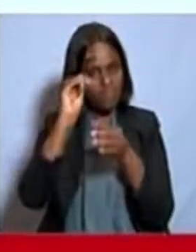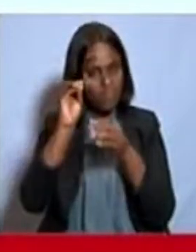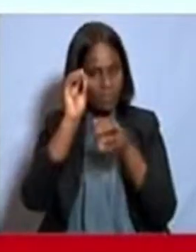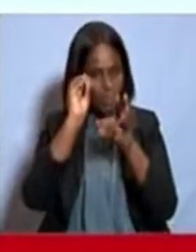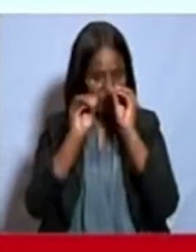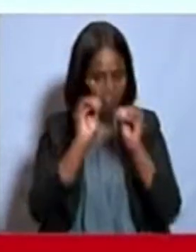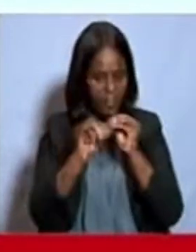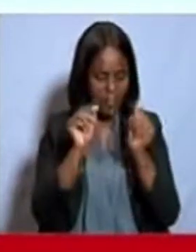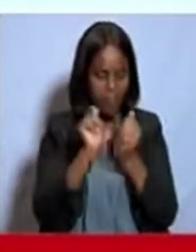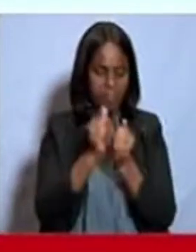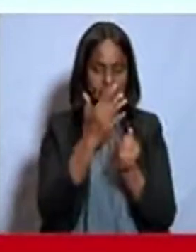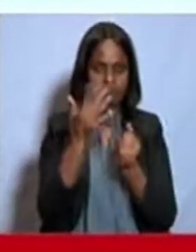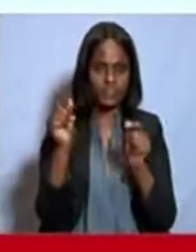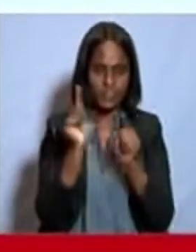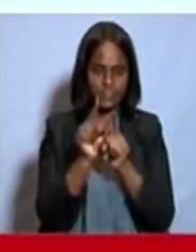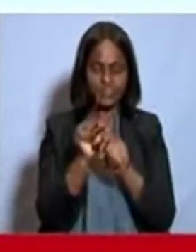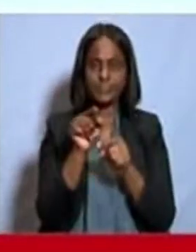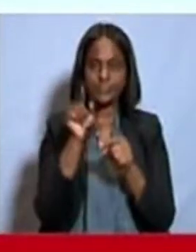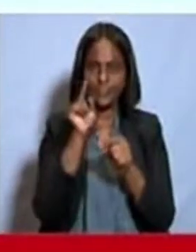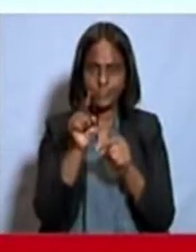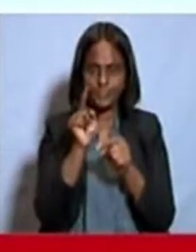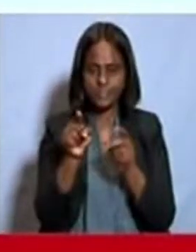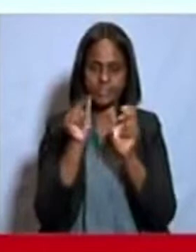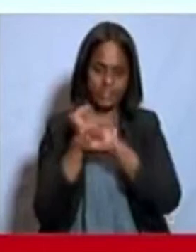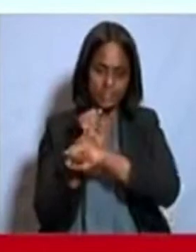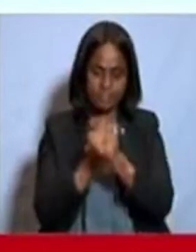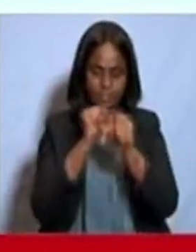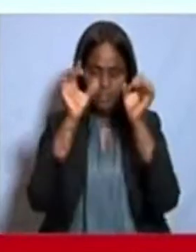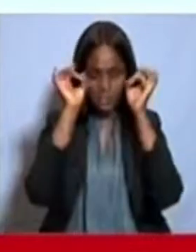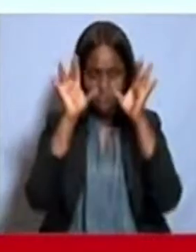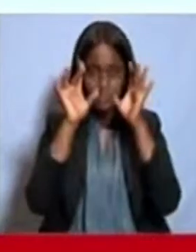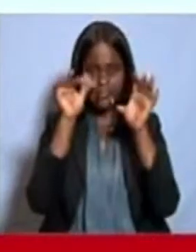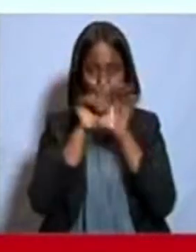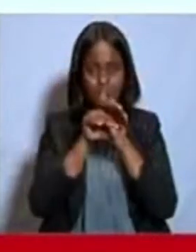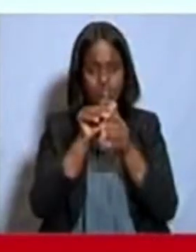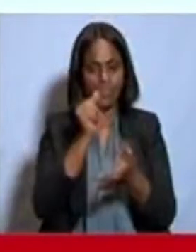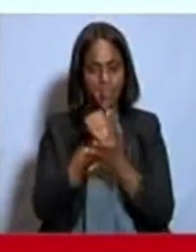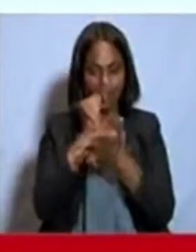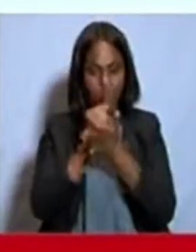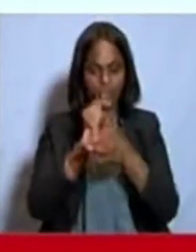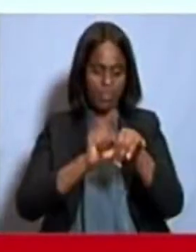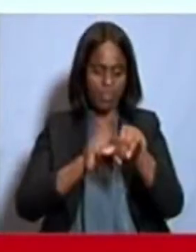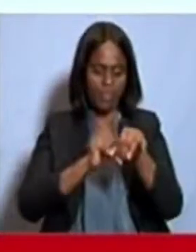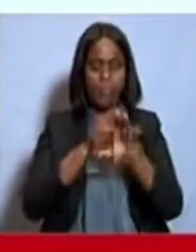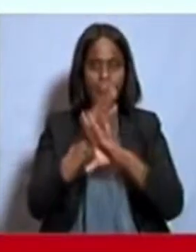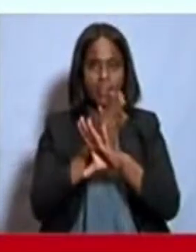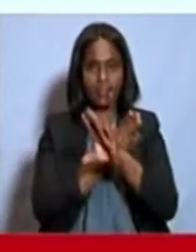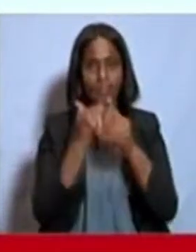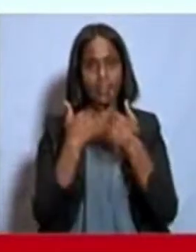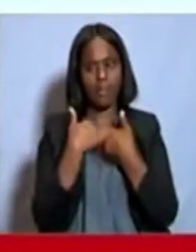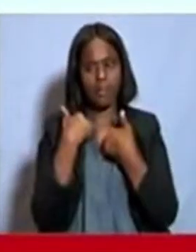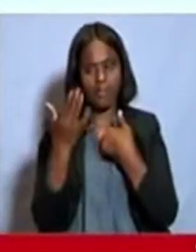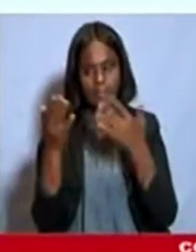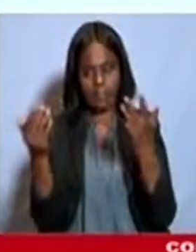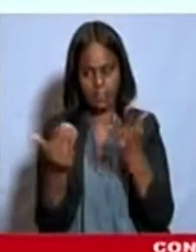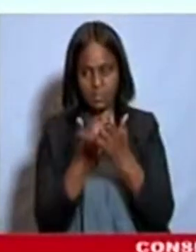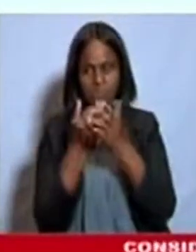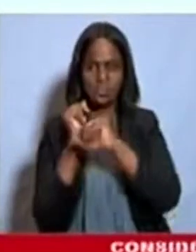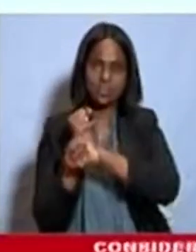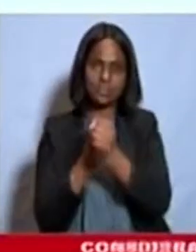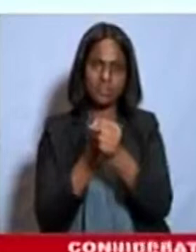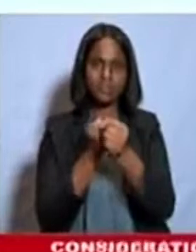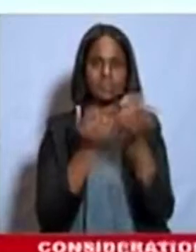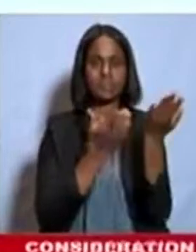and assets to potential security risks in the intervening period before contracting a new security